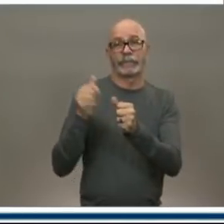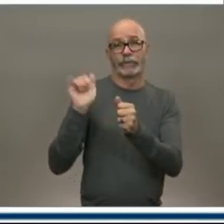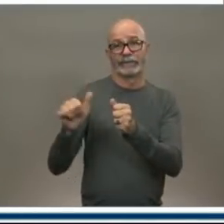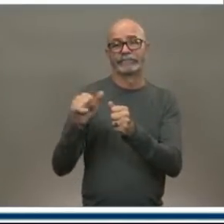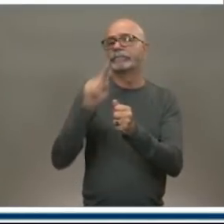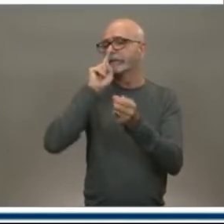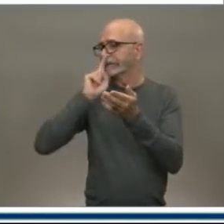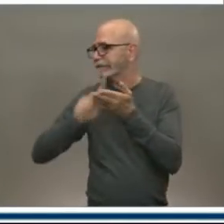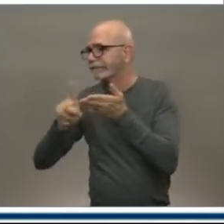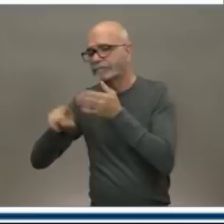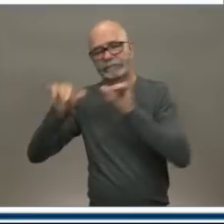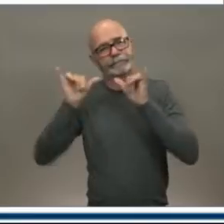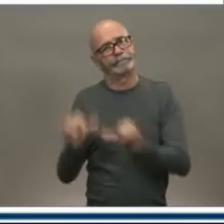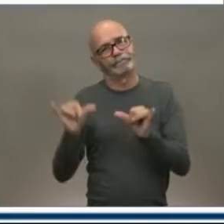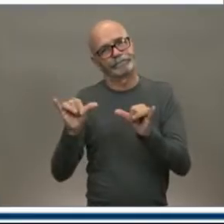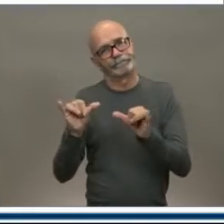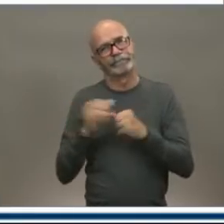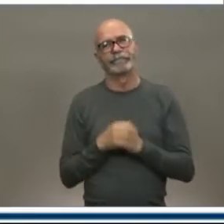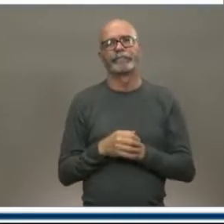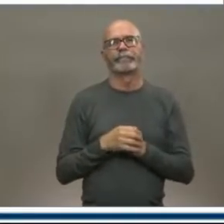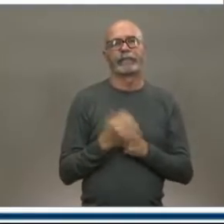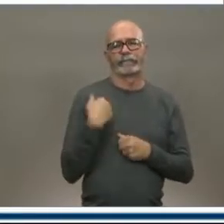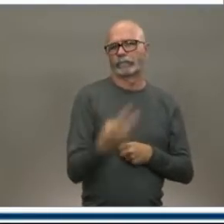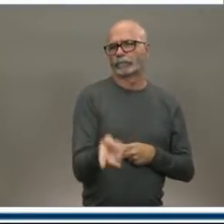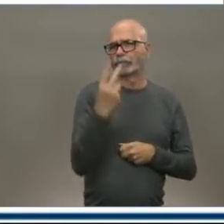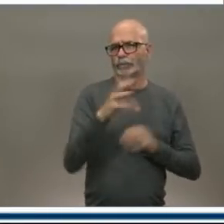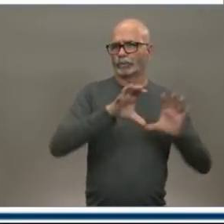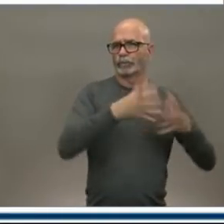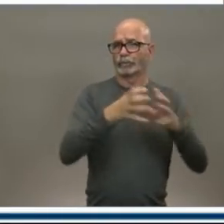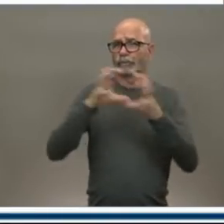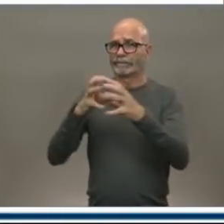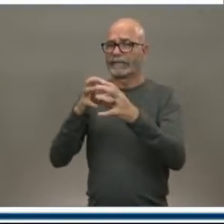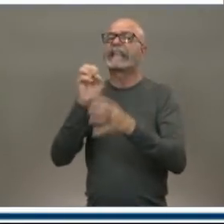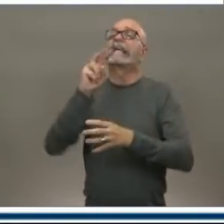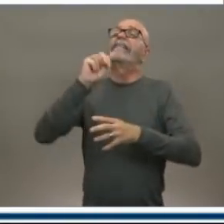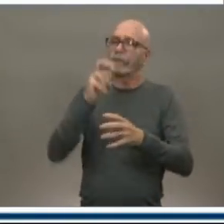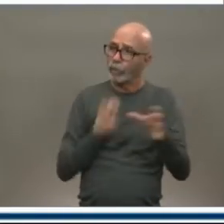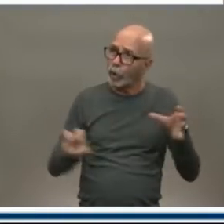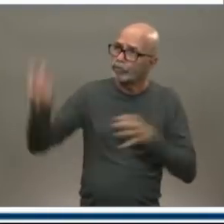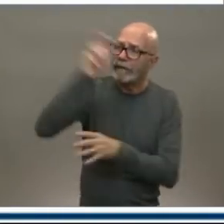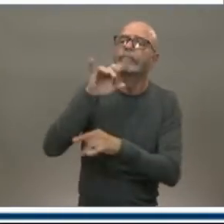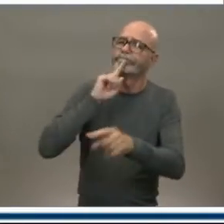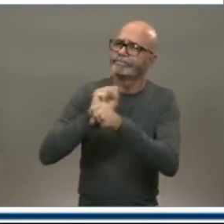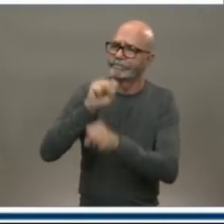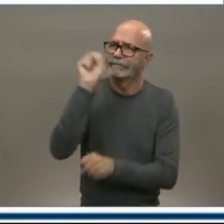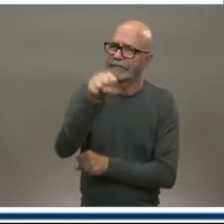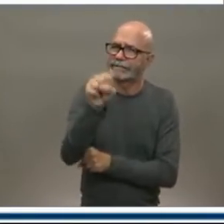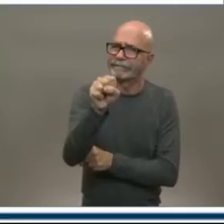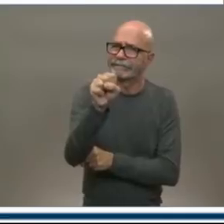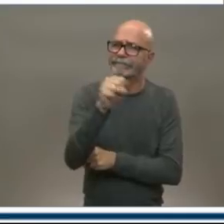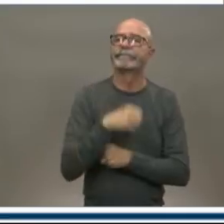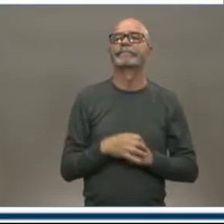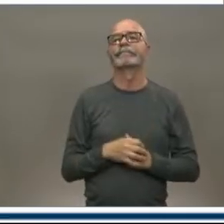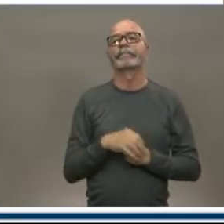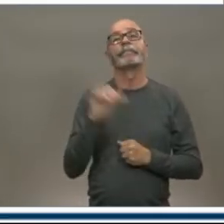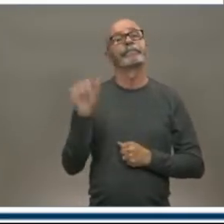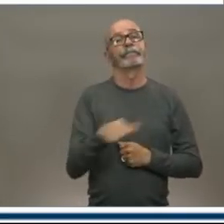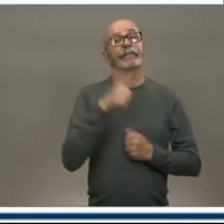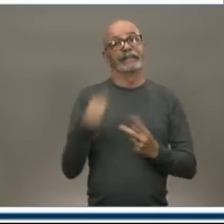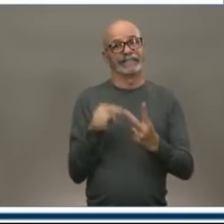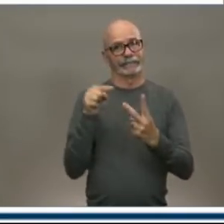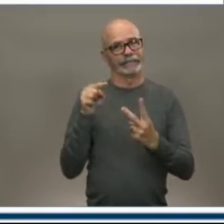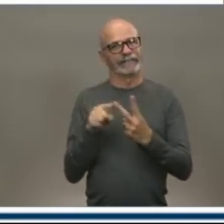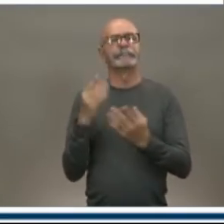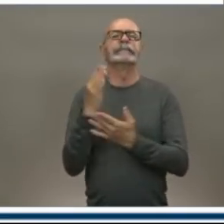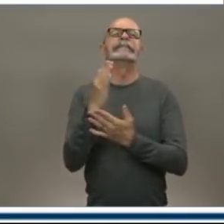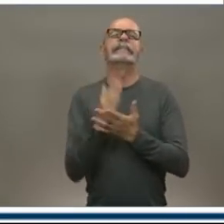have two groups of individuals where travel is a factor, but where there are a number of potential connects